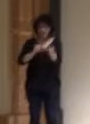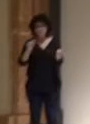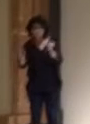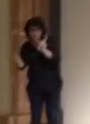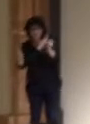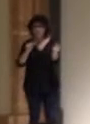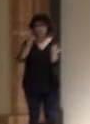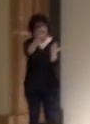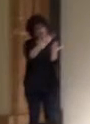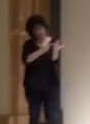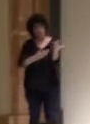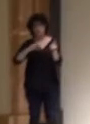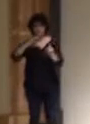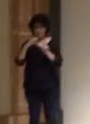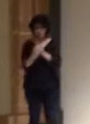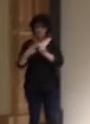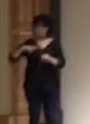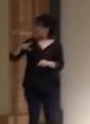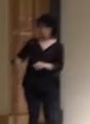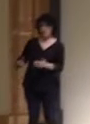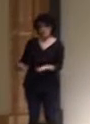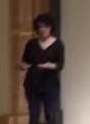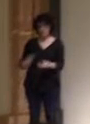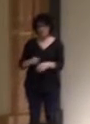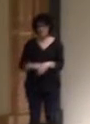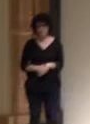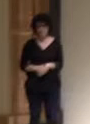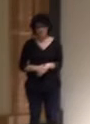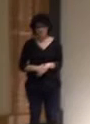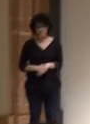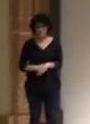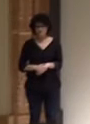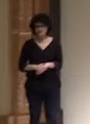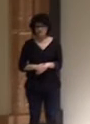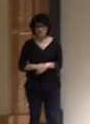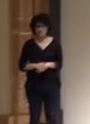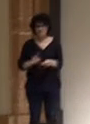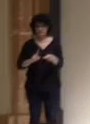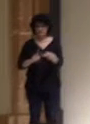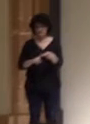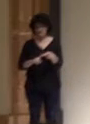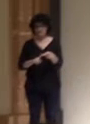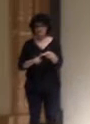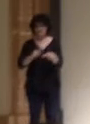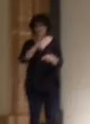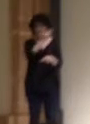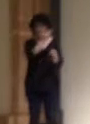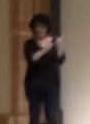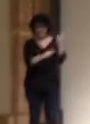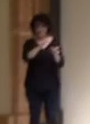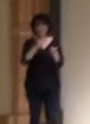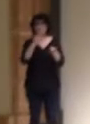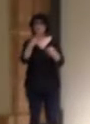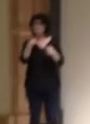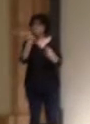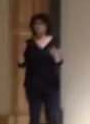As usual, there are 2 arguments. There are those, and I'm in favor of those, who favor that cultural is paramount to